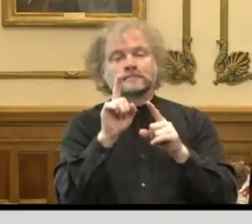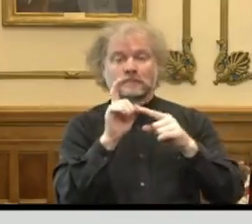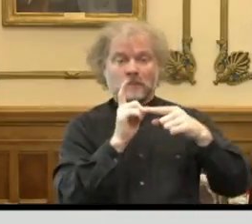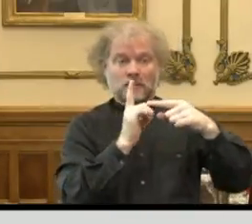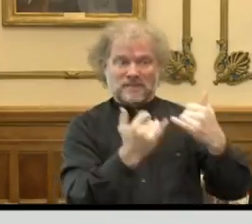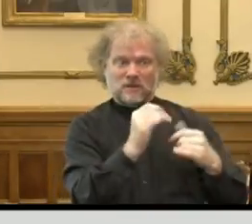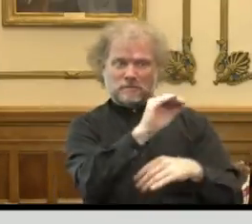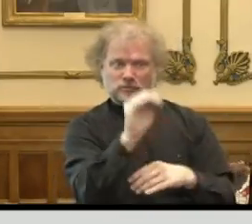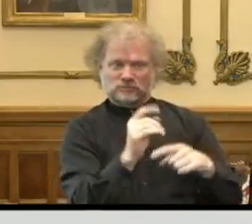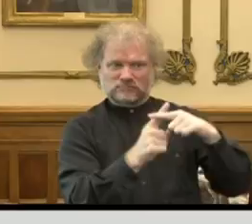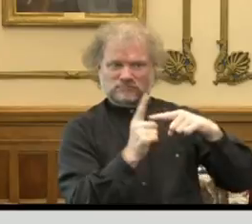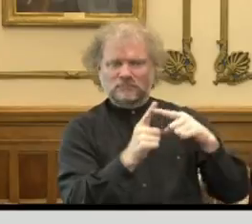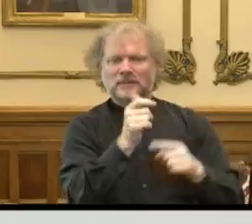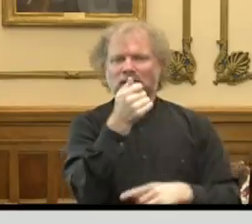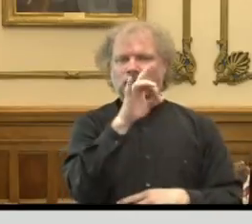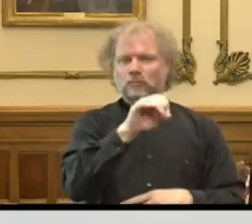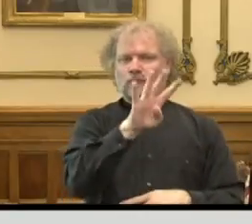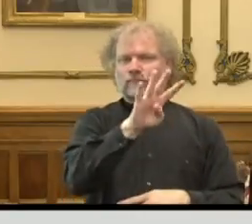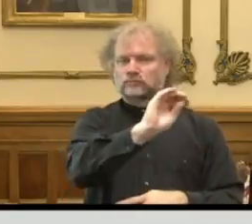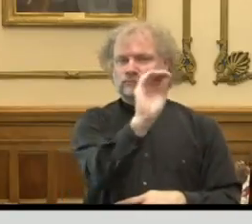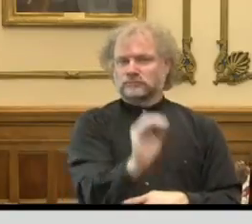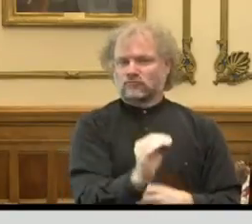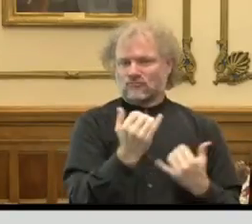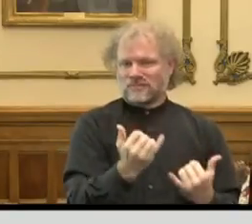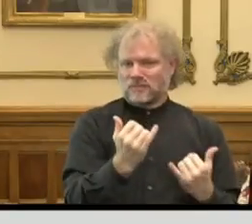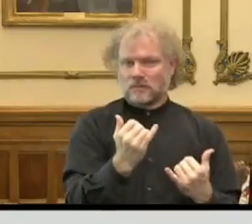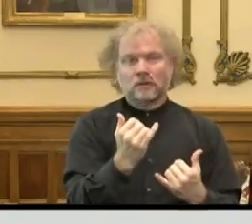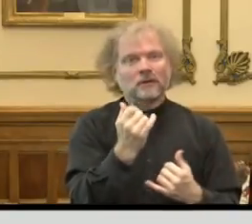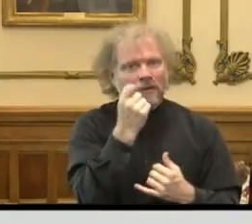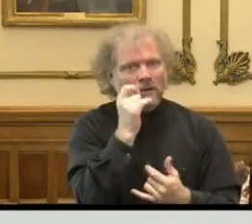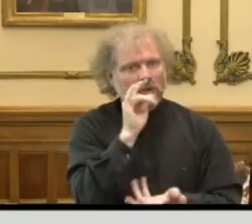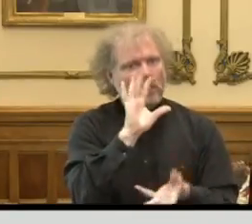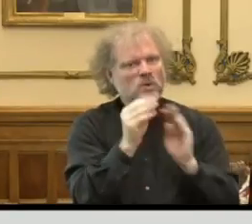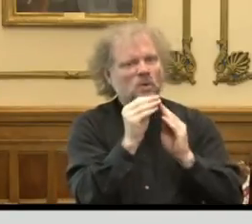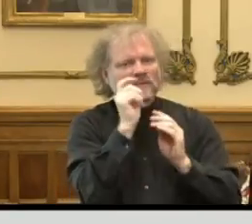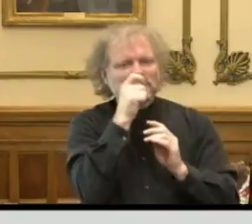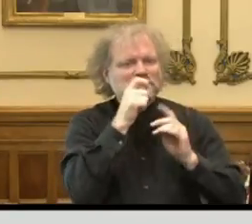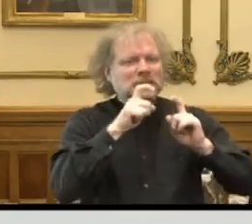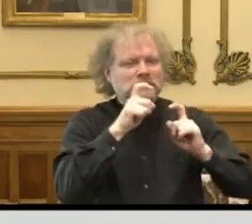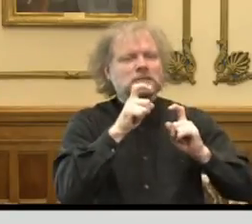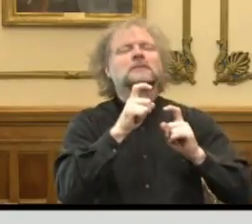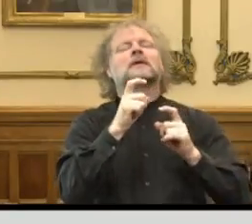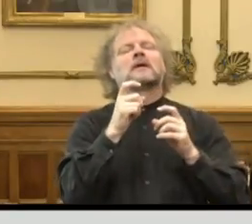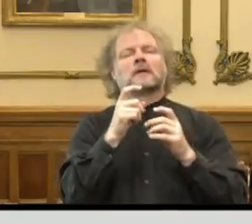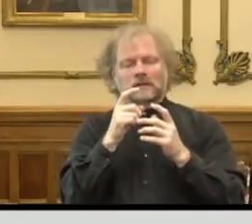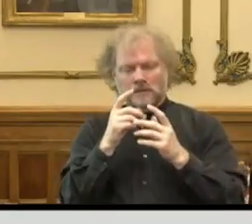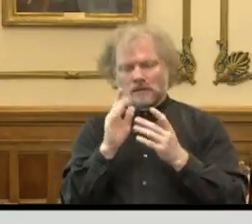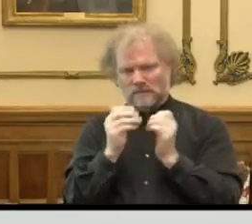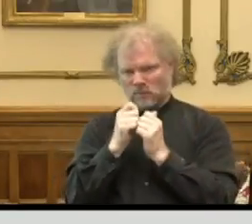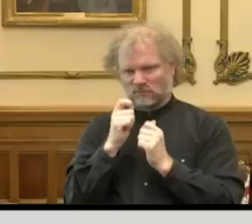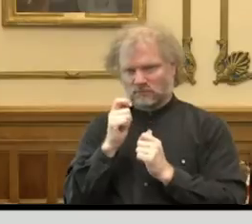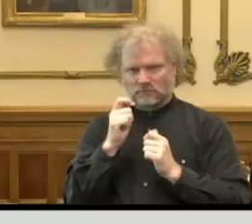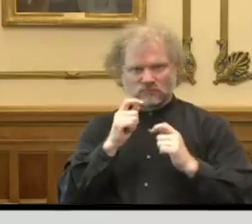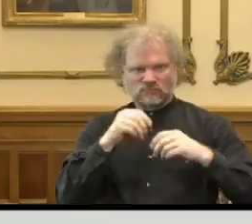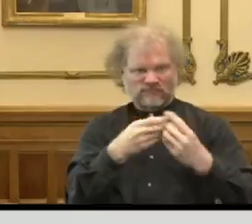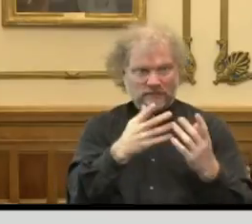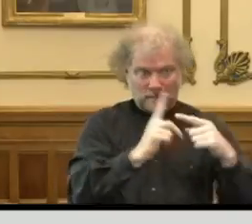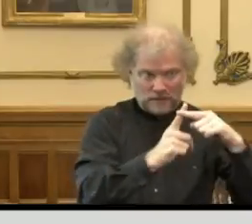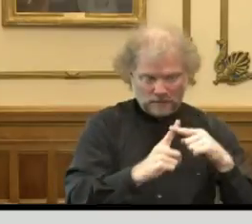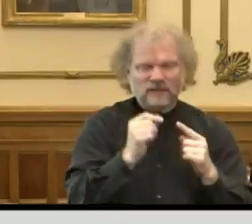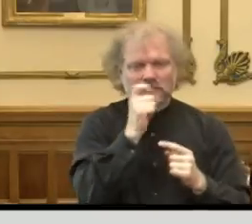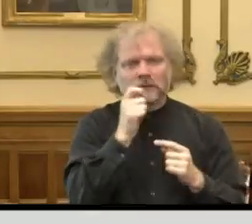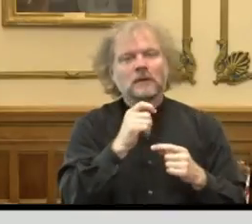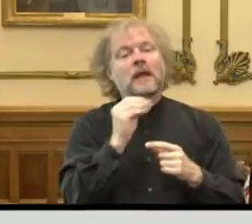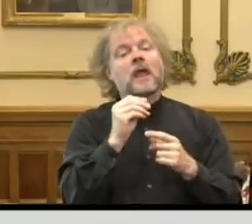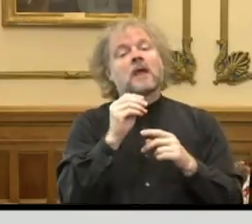rate was 18.4%, and that was again total test over total test administered. They had an increase in their